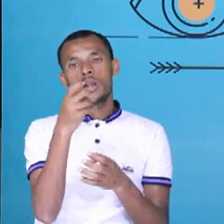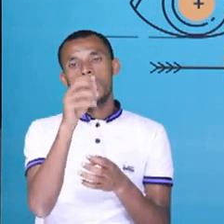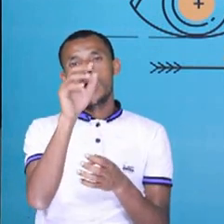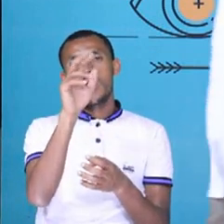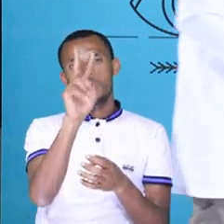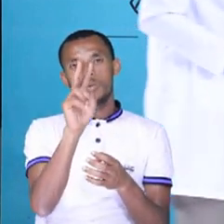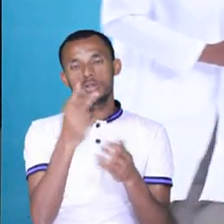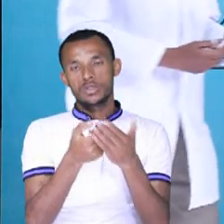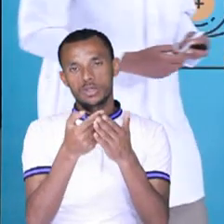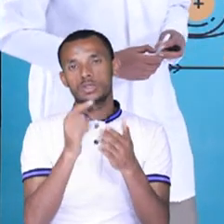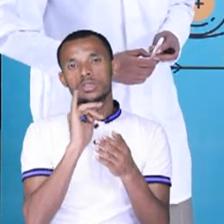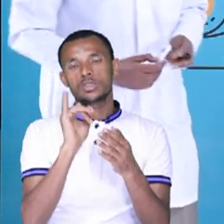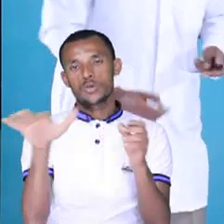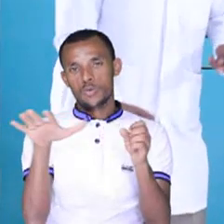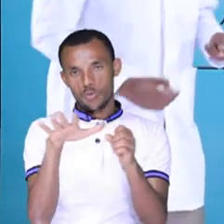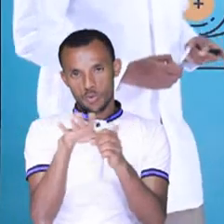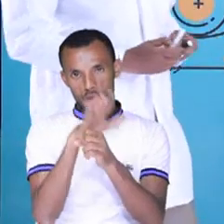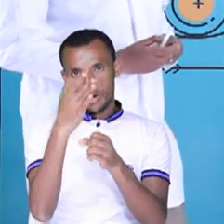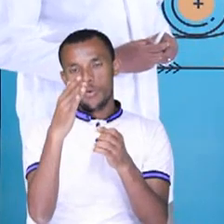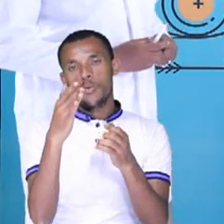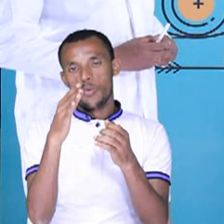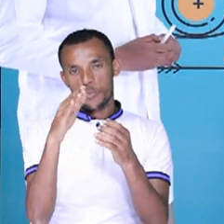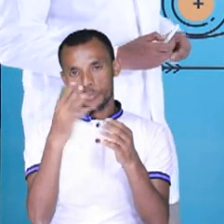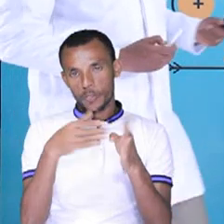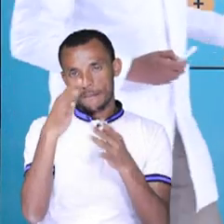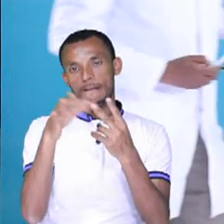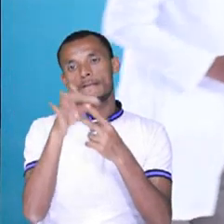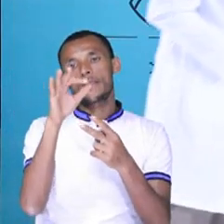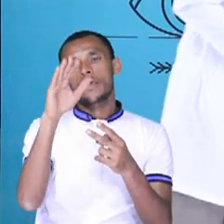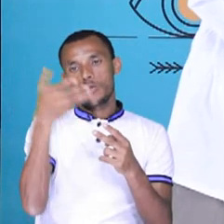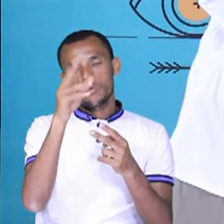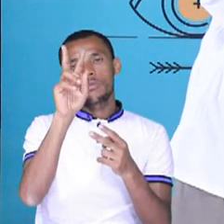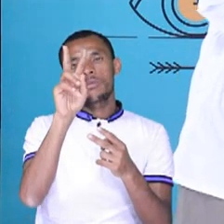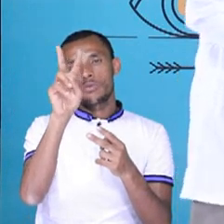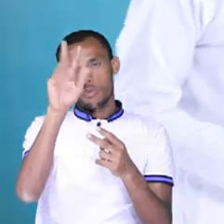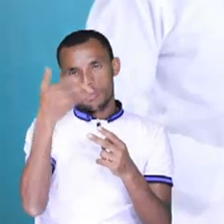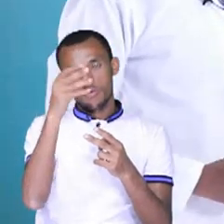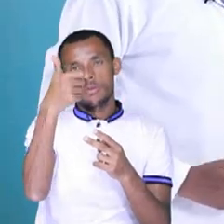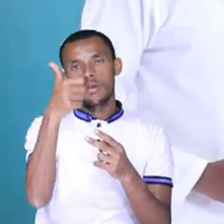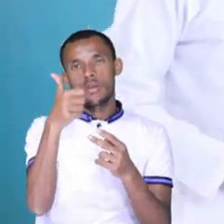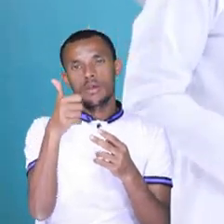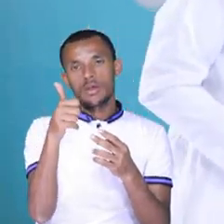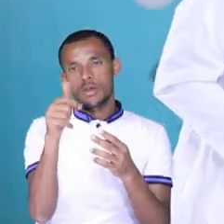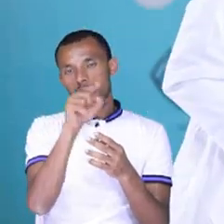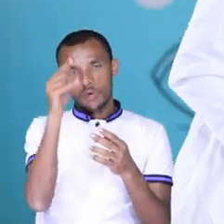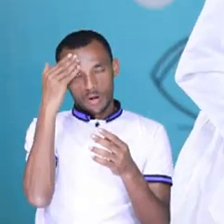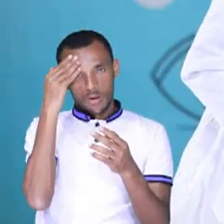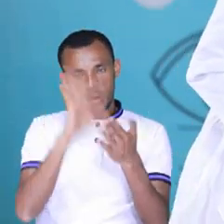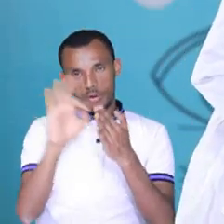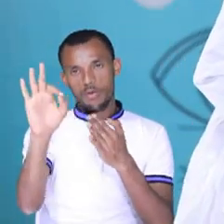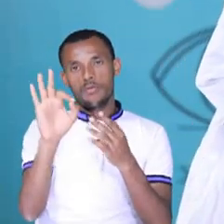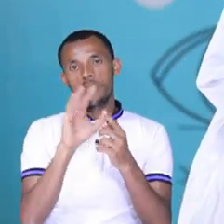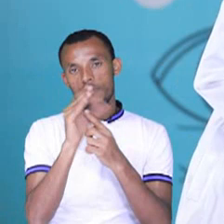of selecting 2 bulbs out of 10. You know number of elements of the event. You know the number